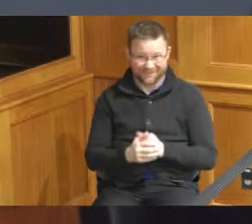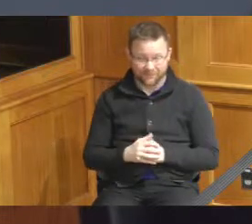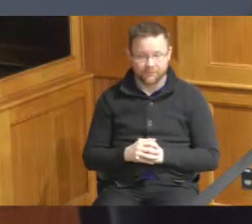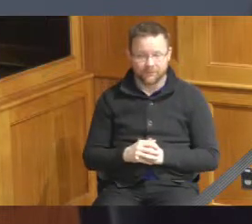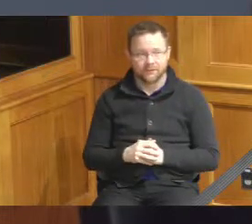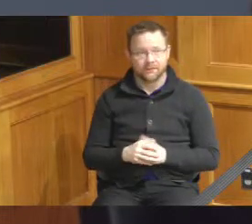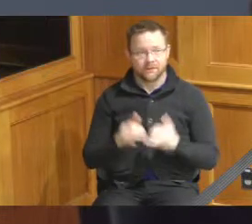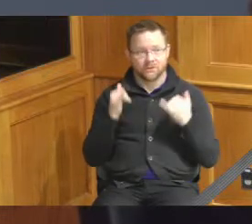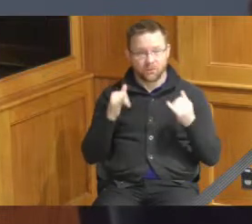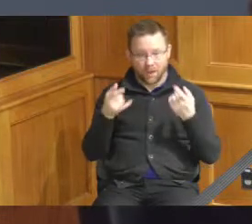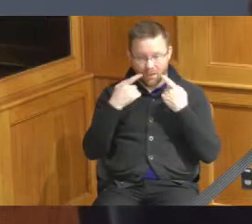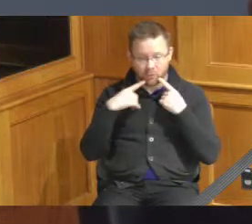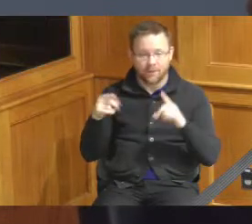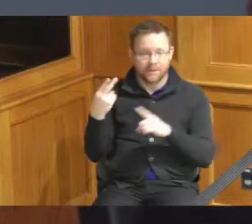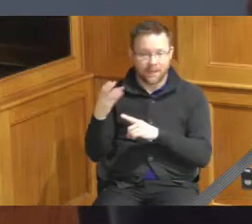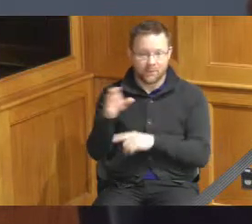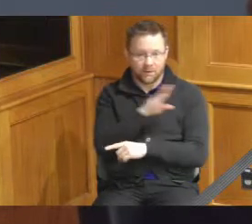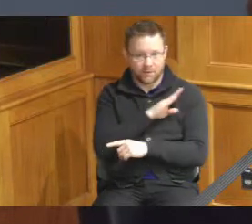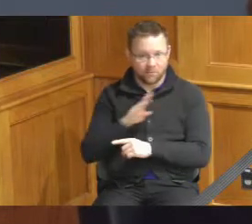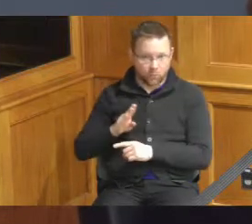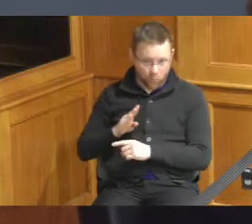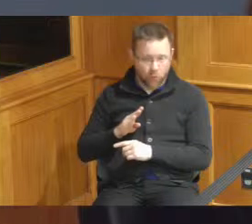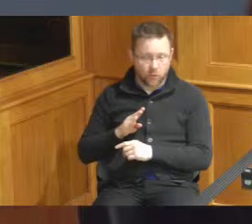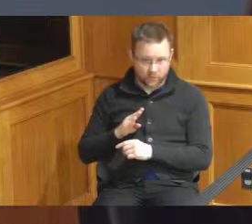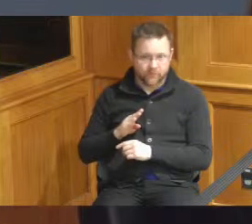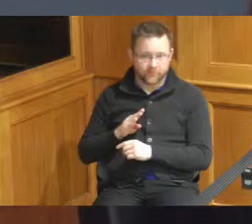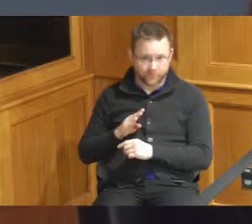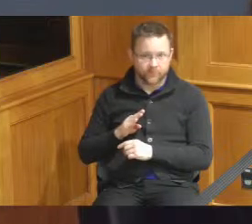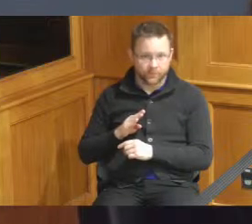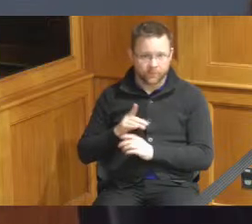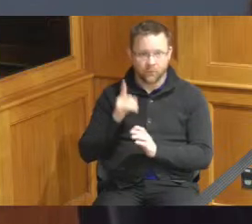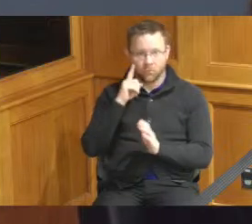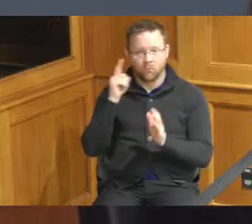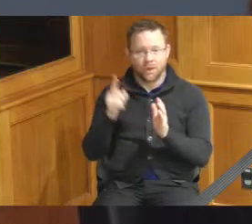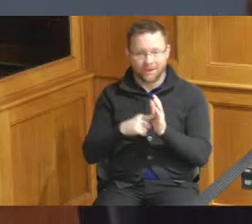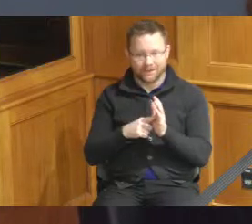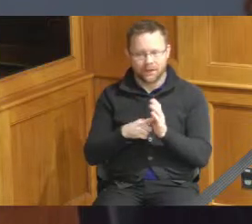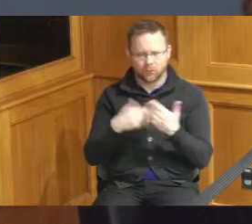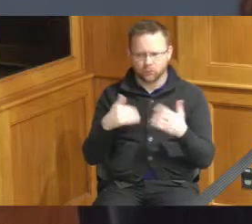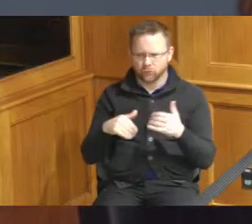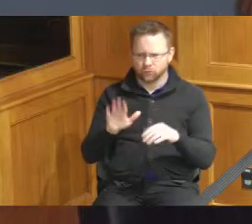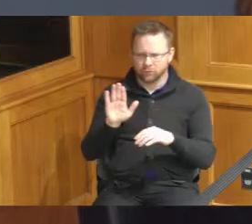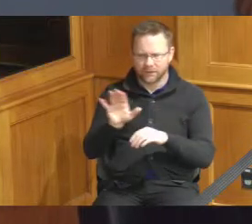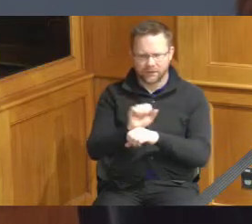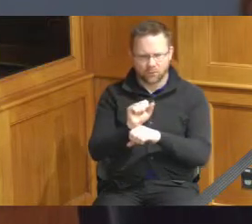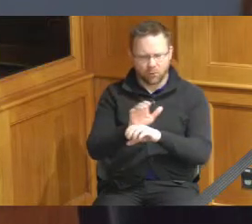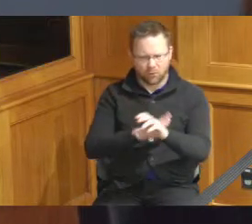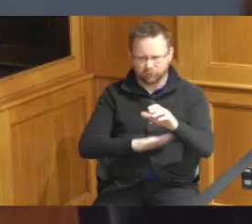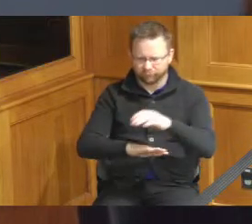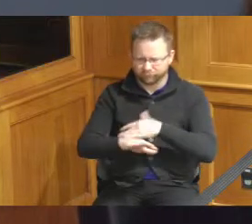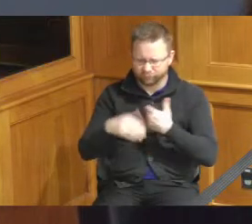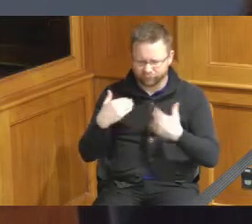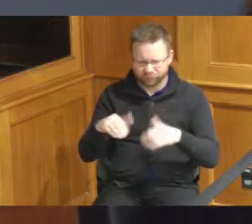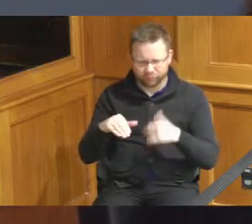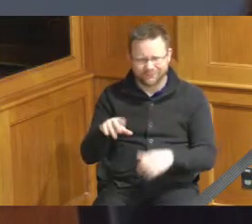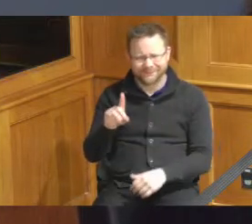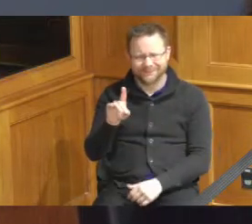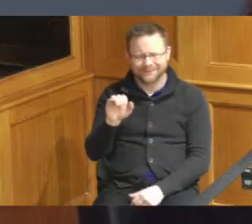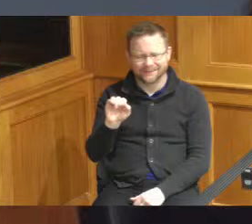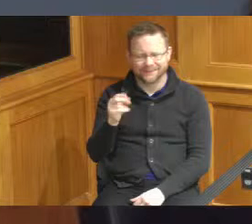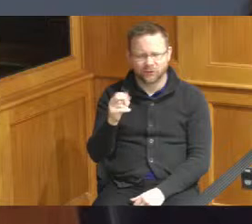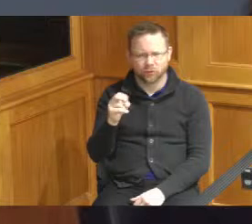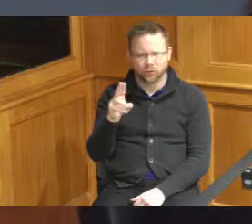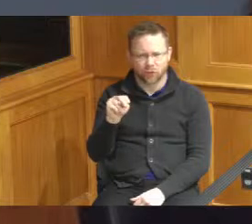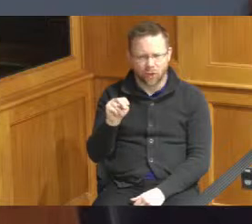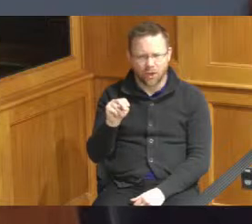be it proclaimed that the Hamilton County Board of Commissioners recognizes the dedication and commitment of Mr. Deshaun